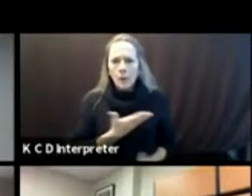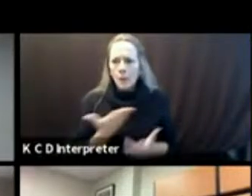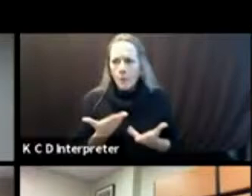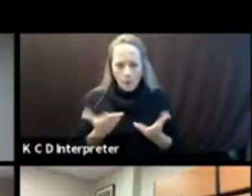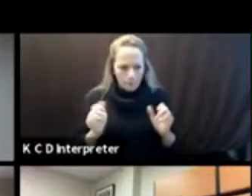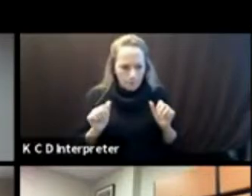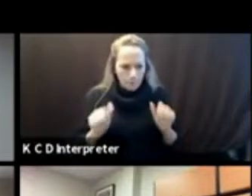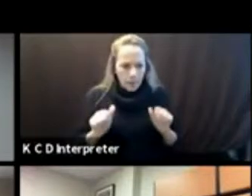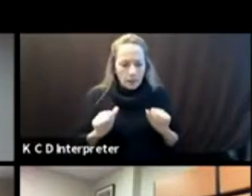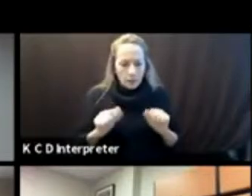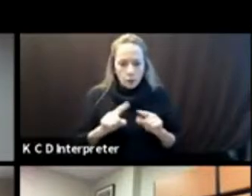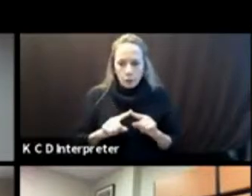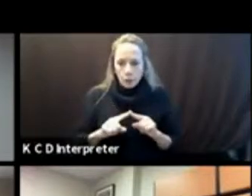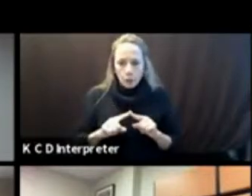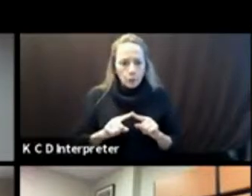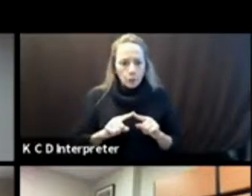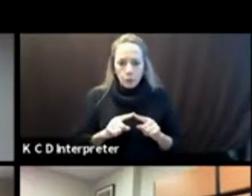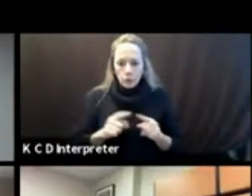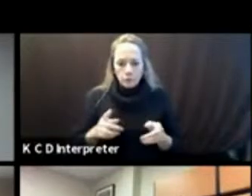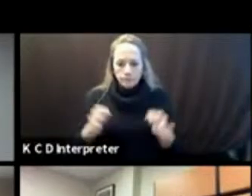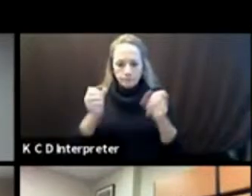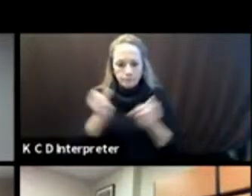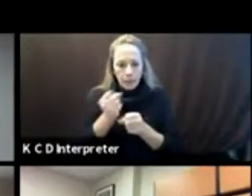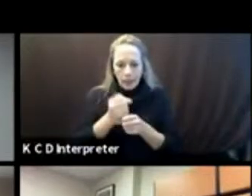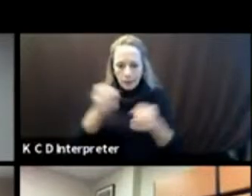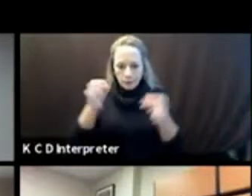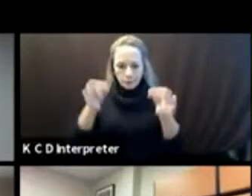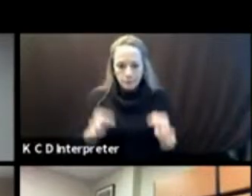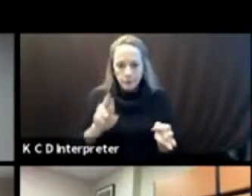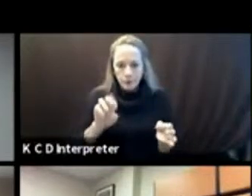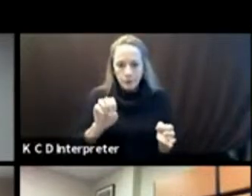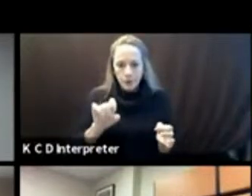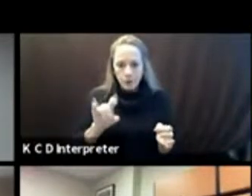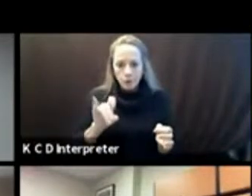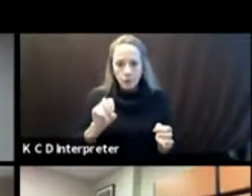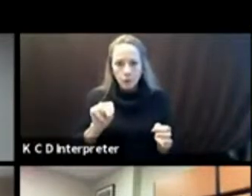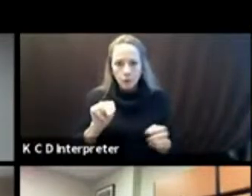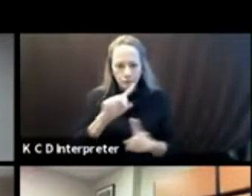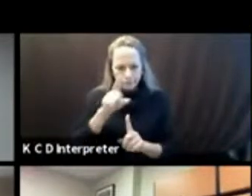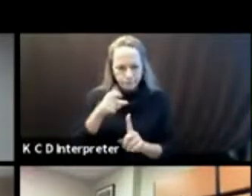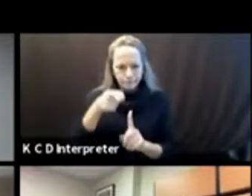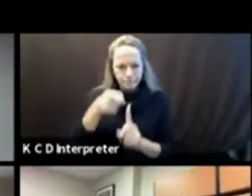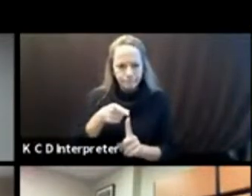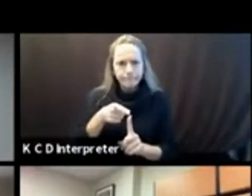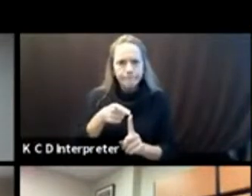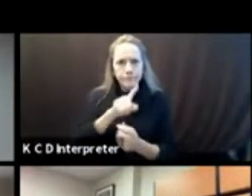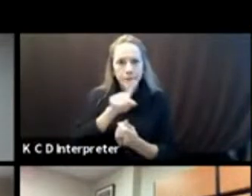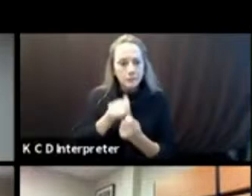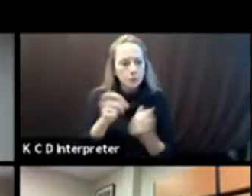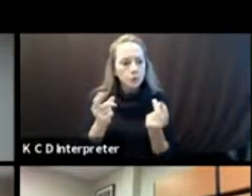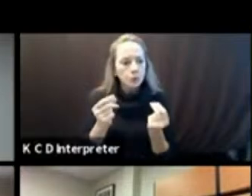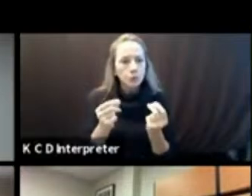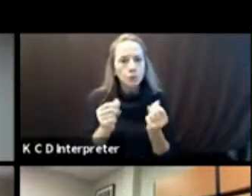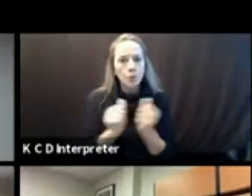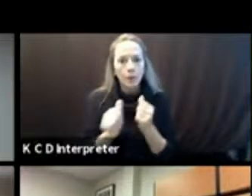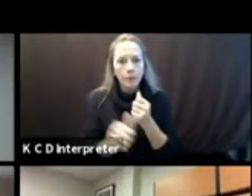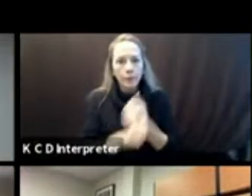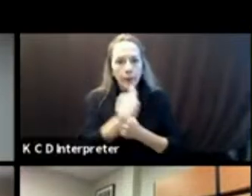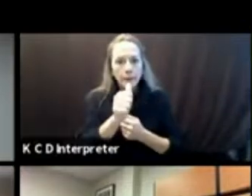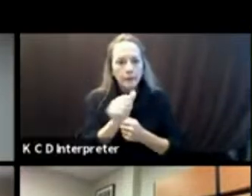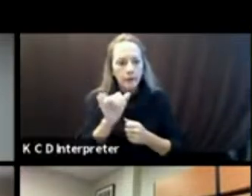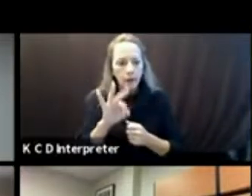abilities are to pass a resolution asking for specifically, threats of